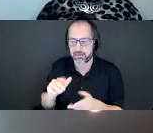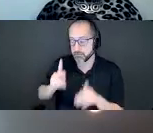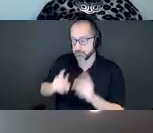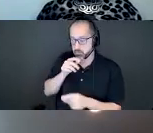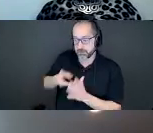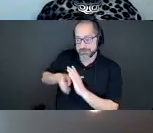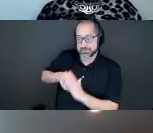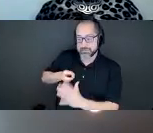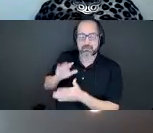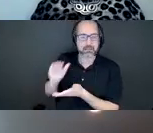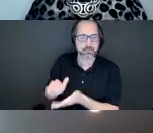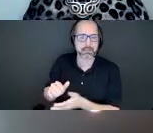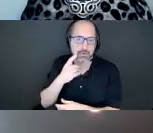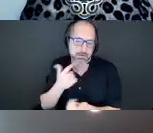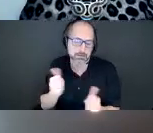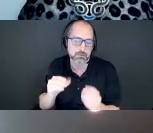safer choice.